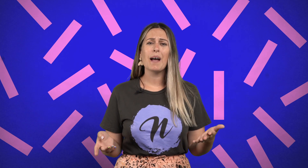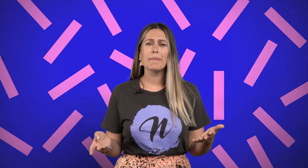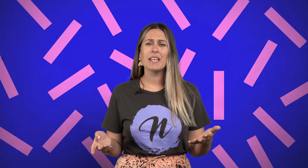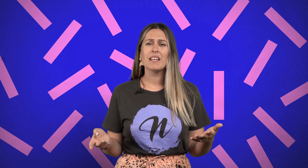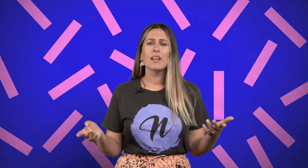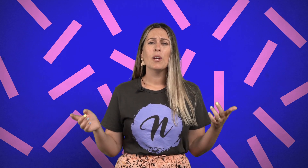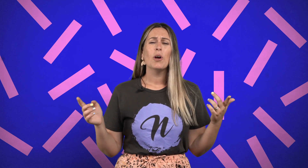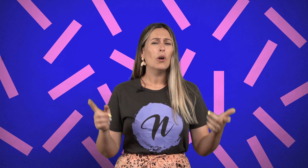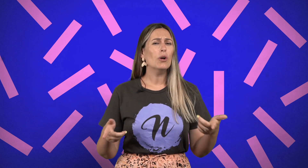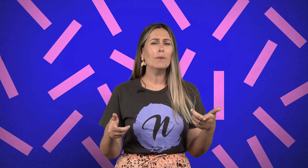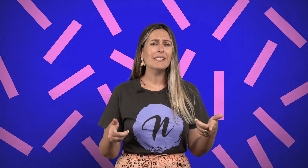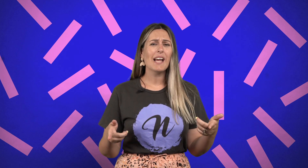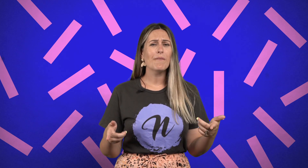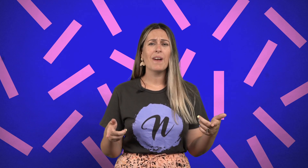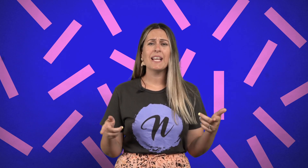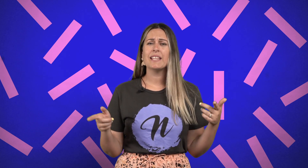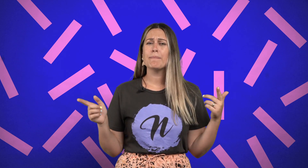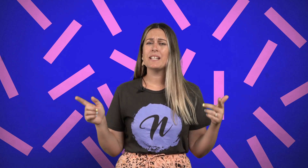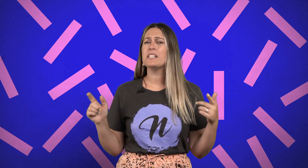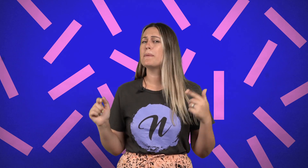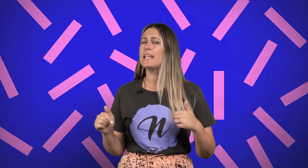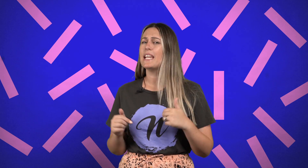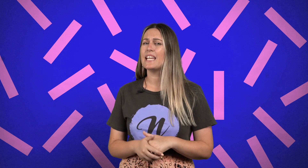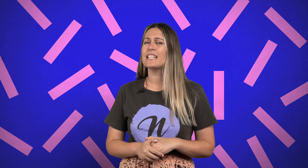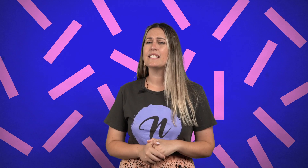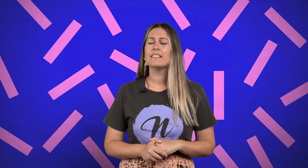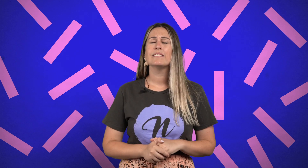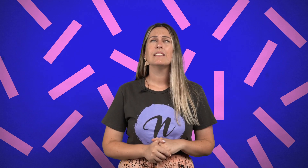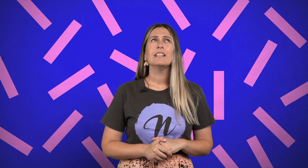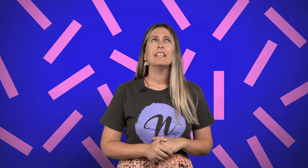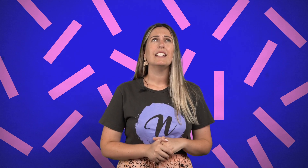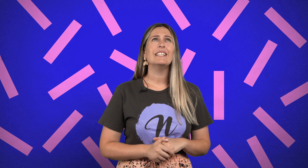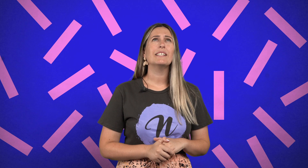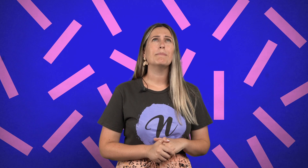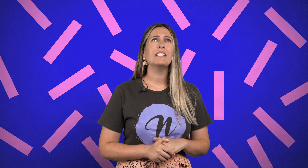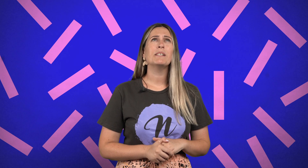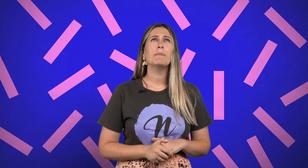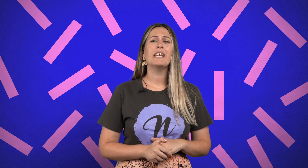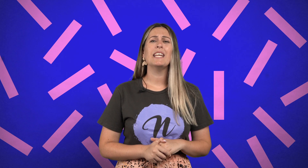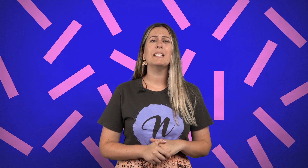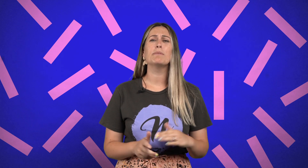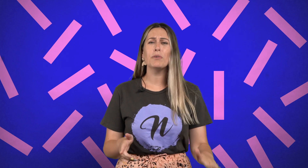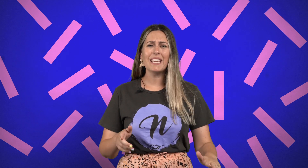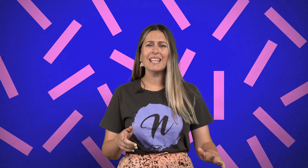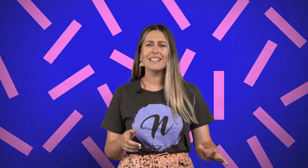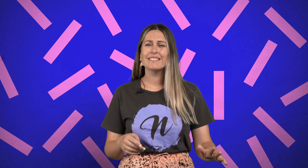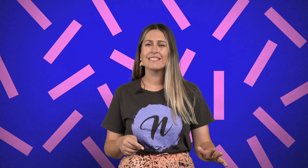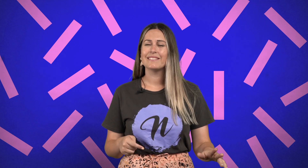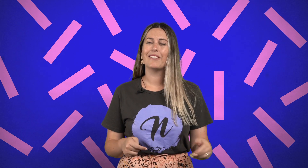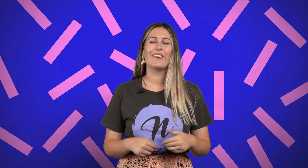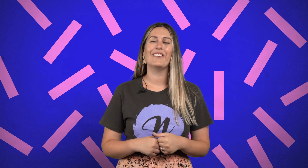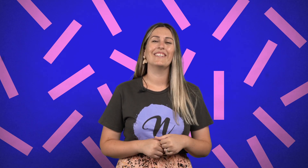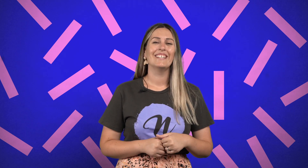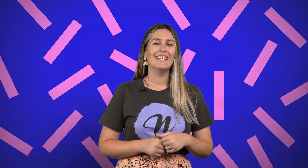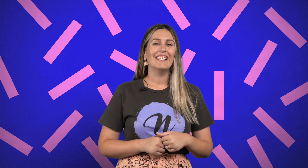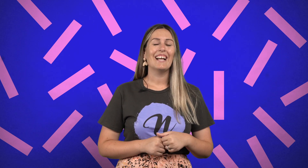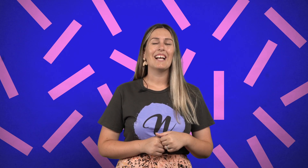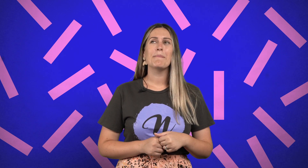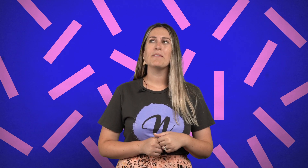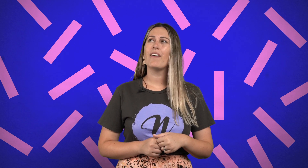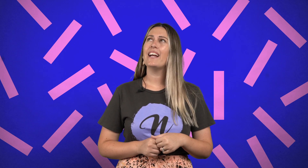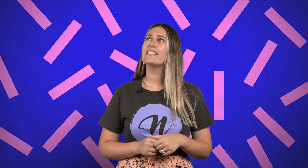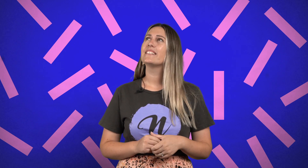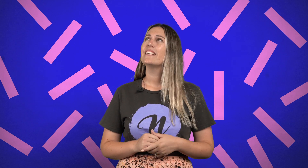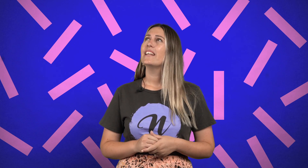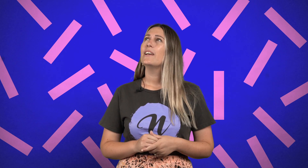anyone remind me, who is that faith meant to be in? Is it meant to be in Bluey? No, that